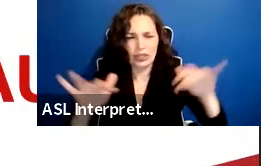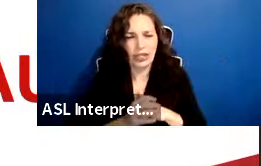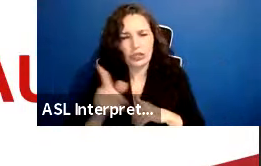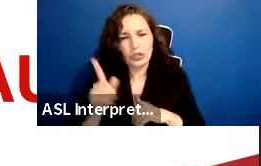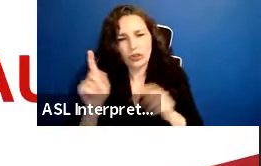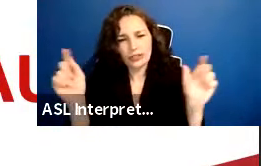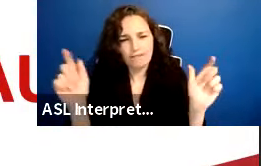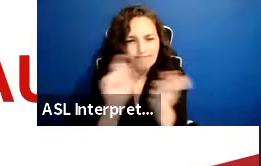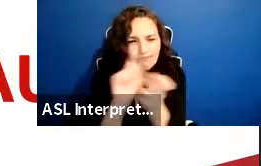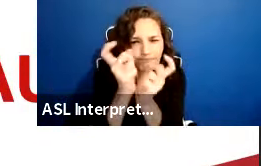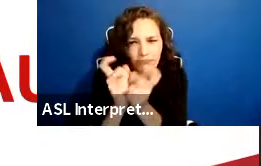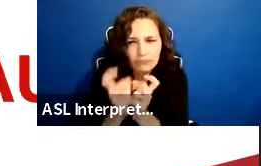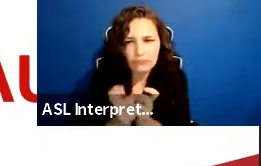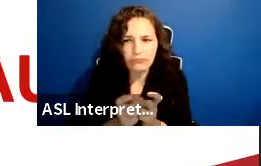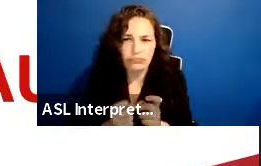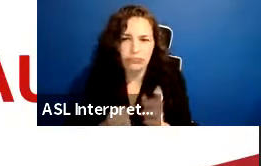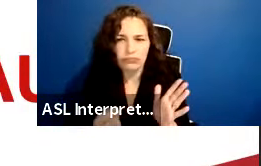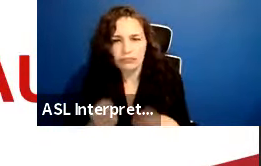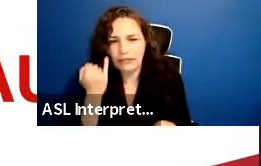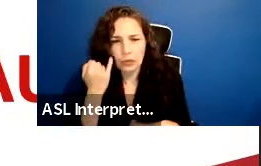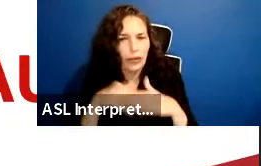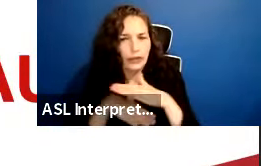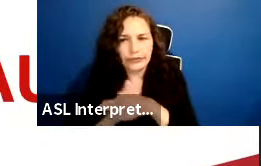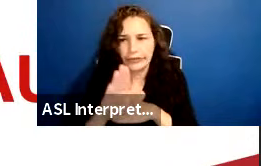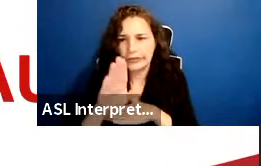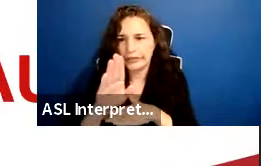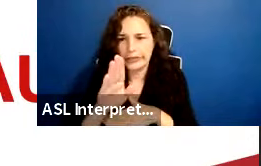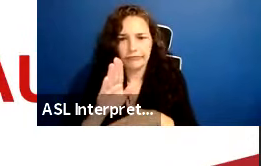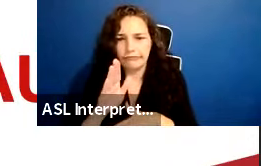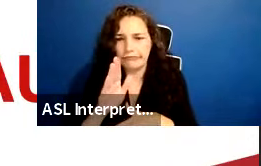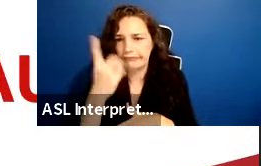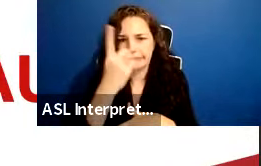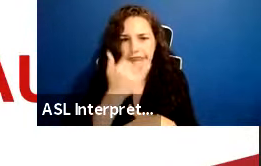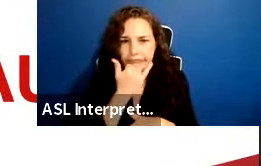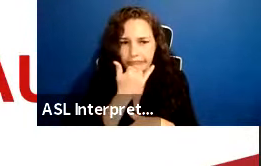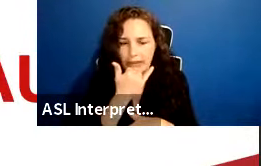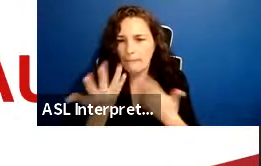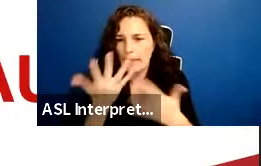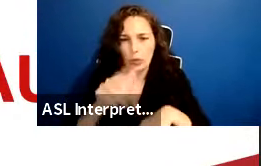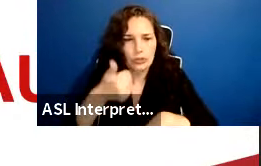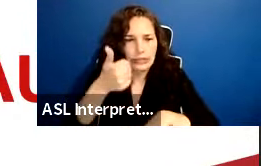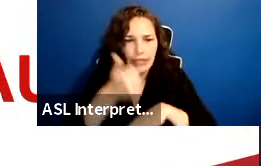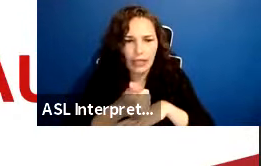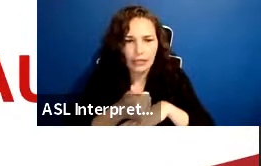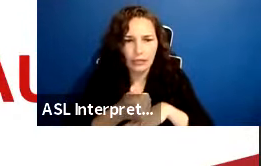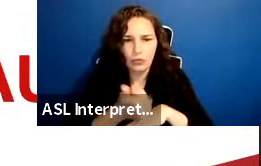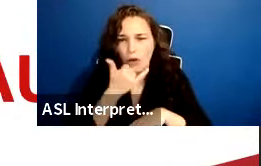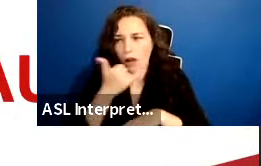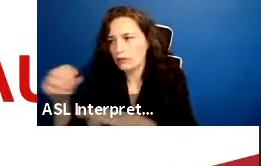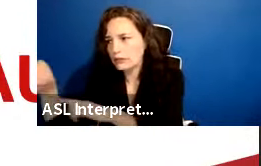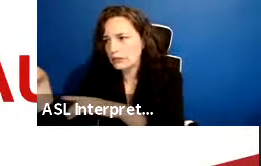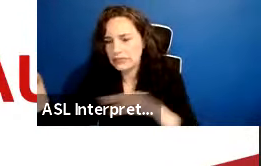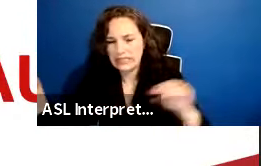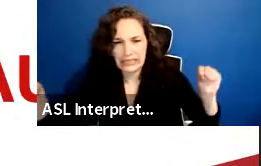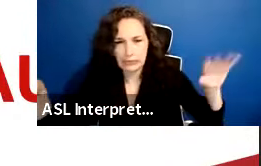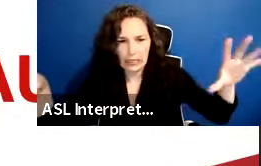the case. Very often it's simply you perhaps set it to the wrong speaker or microphone,